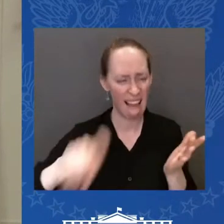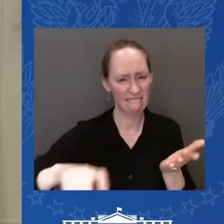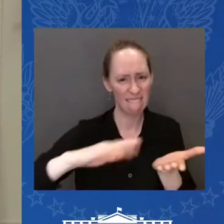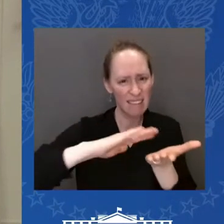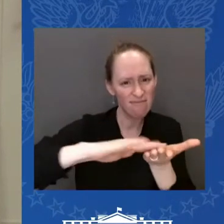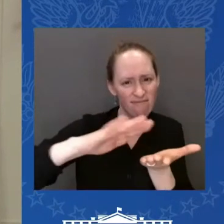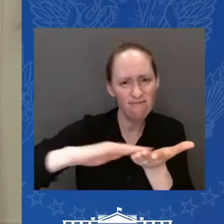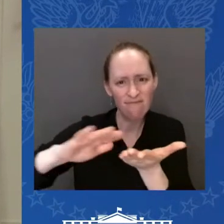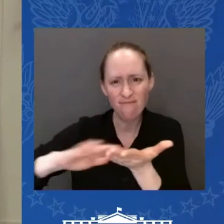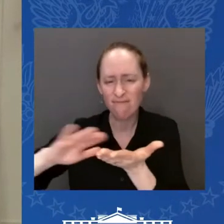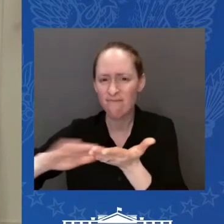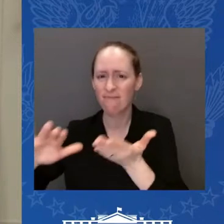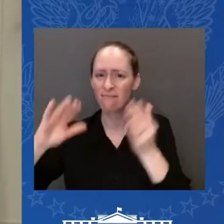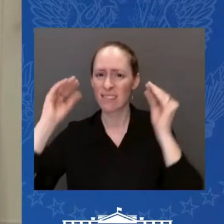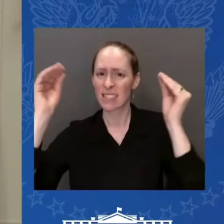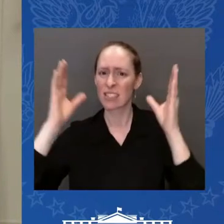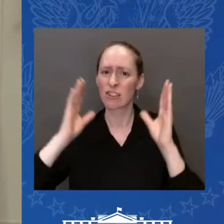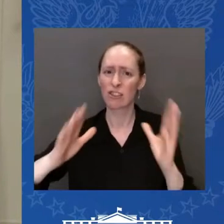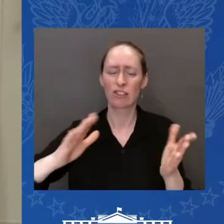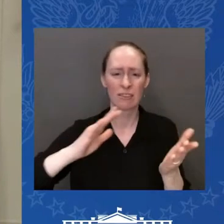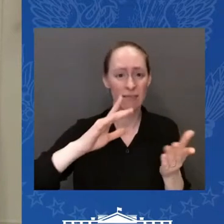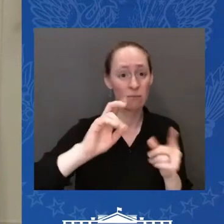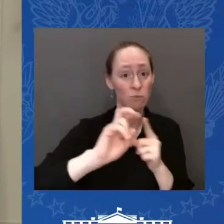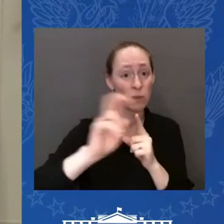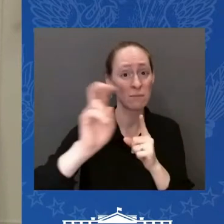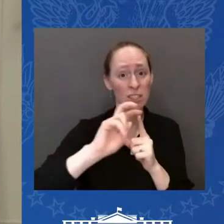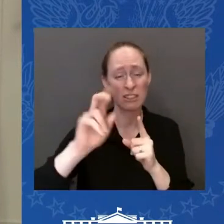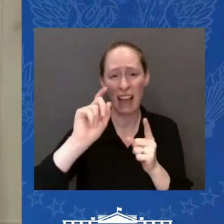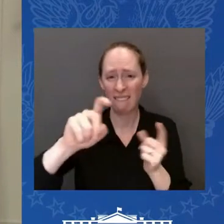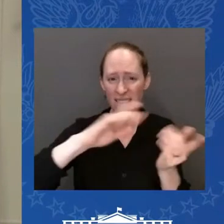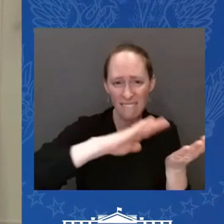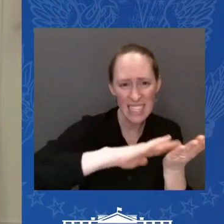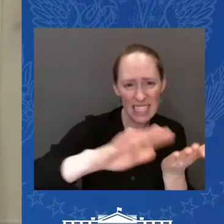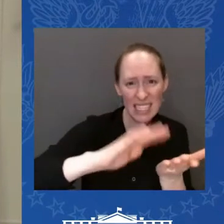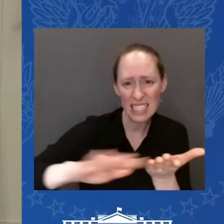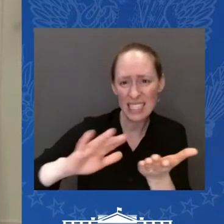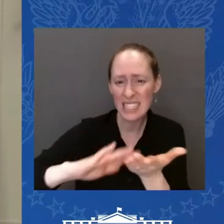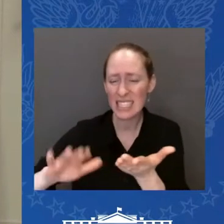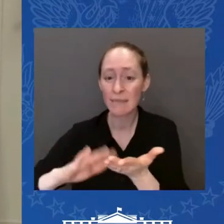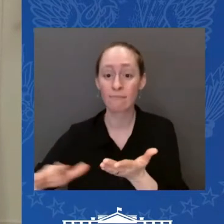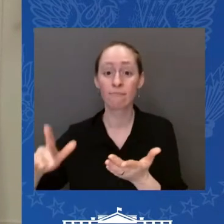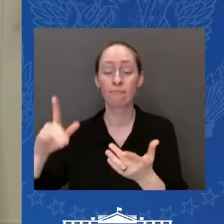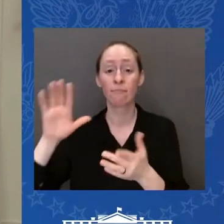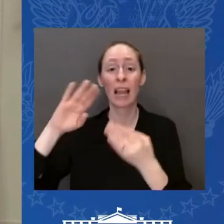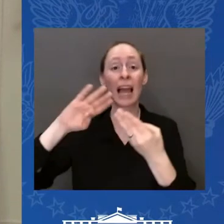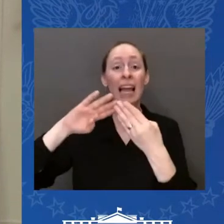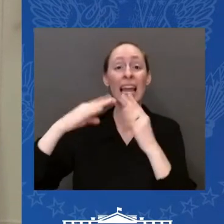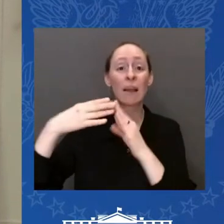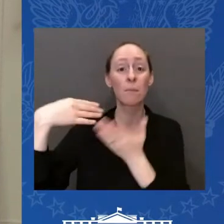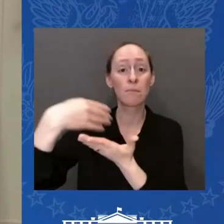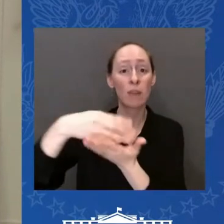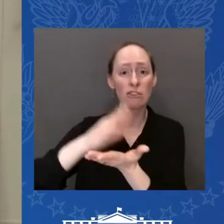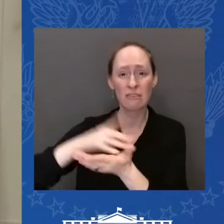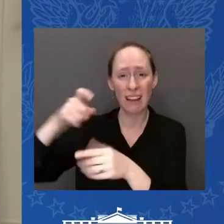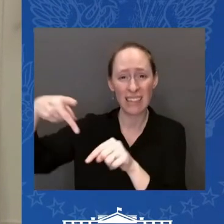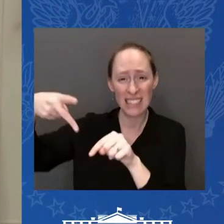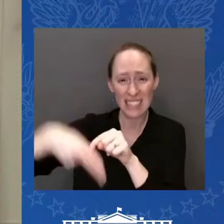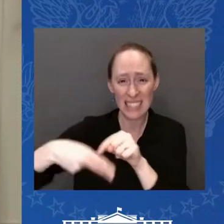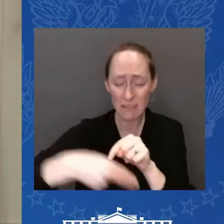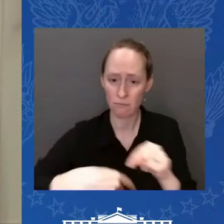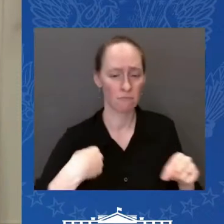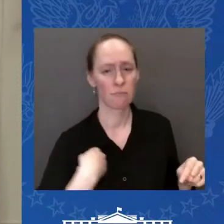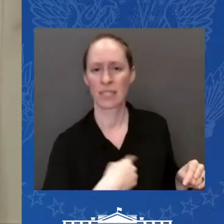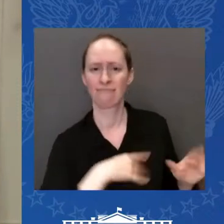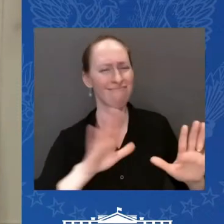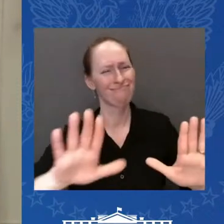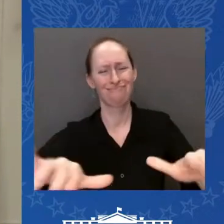department budgets. So we acted. And with the CARES Act we passed under the previous administration, some have had to go to your You